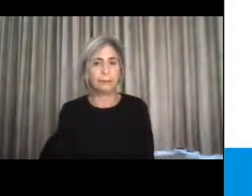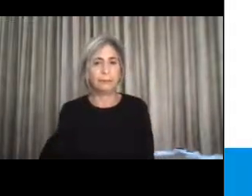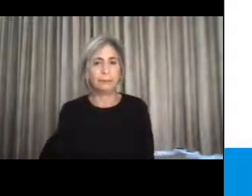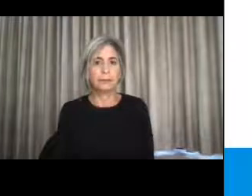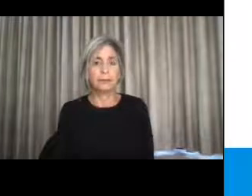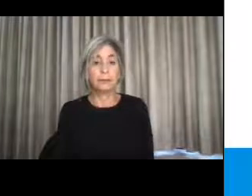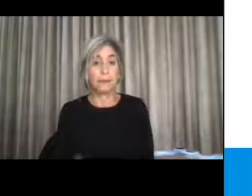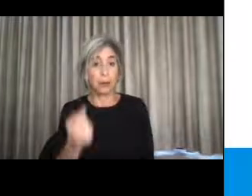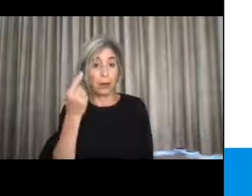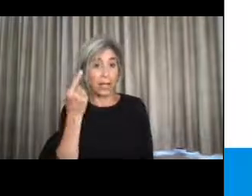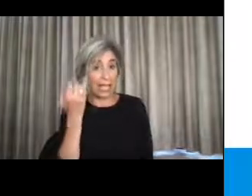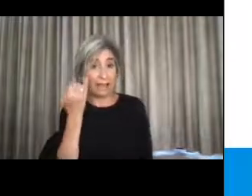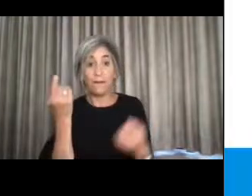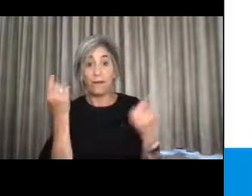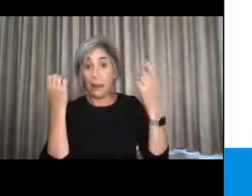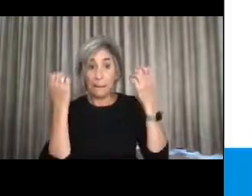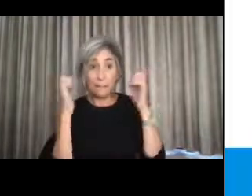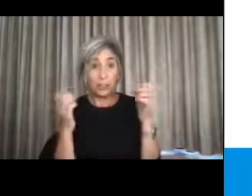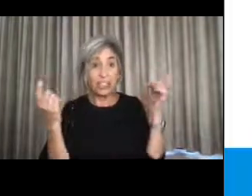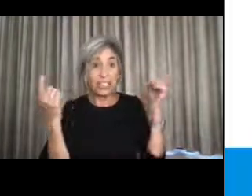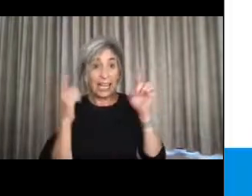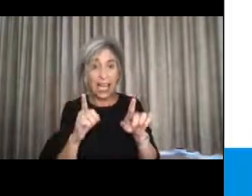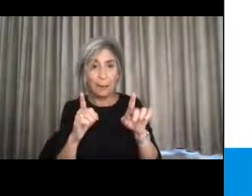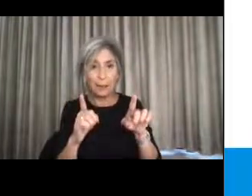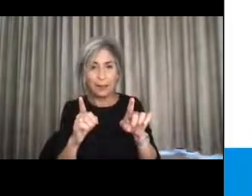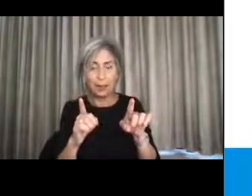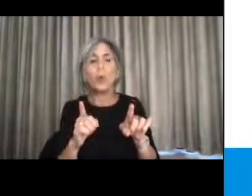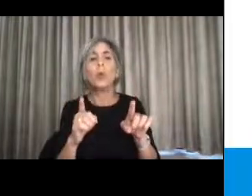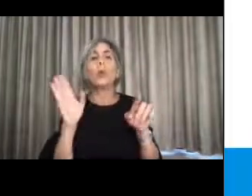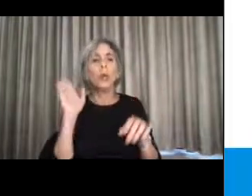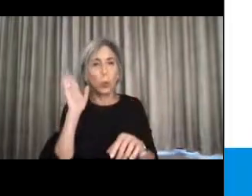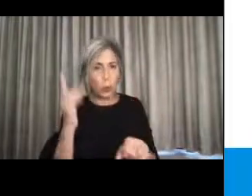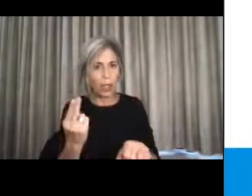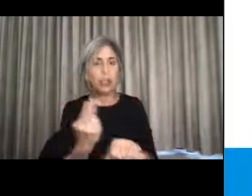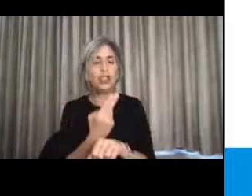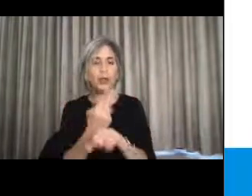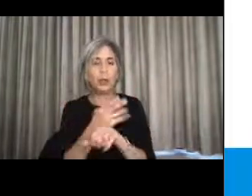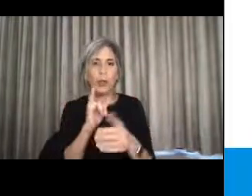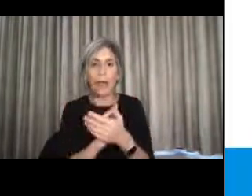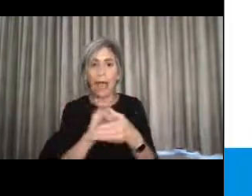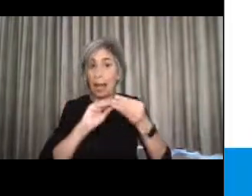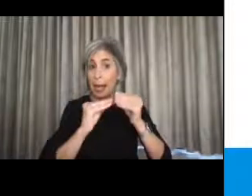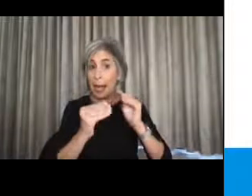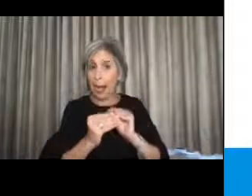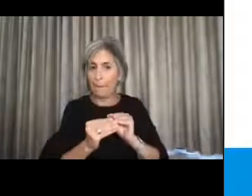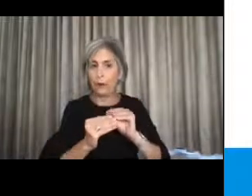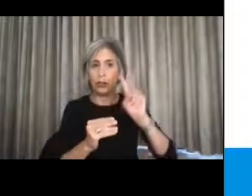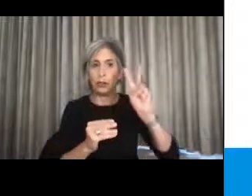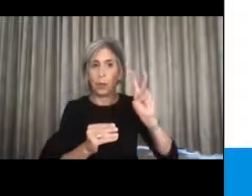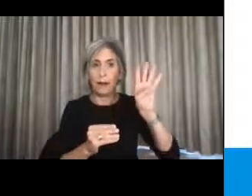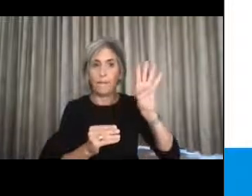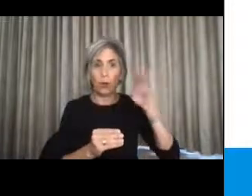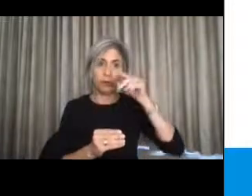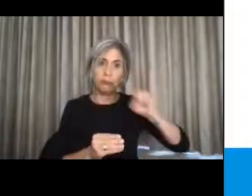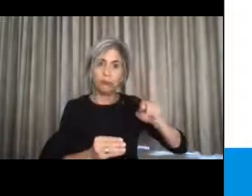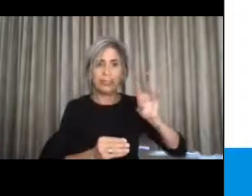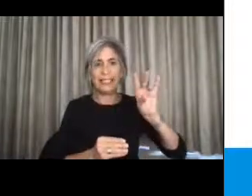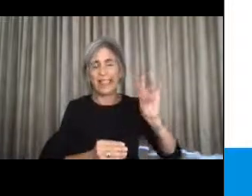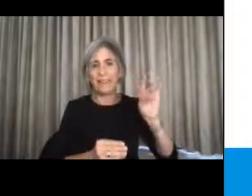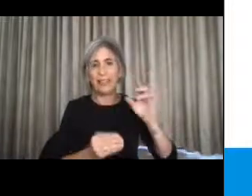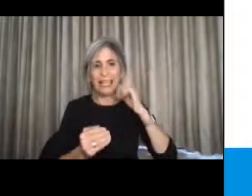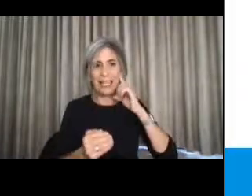for in the event of an emergency, we will activate that hotline and we will be available 24/7 for any questions that